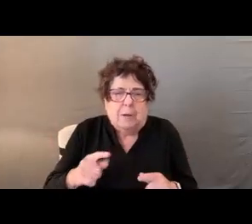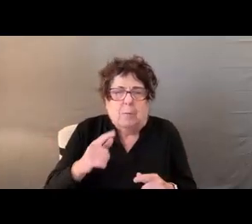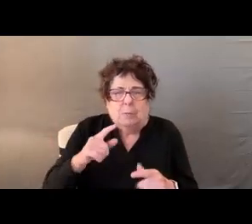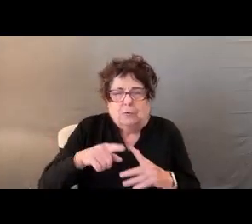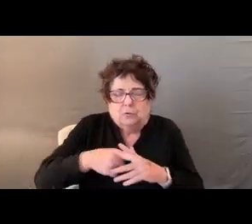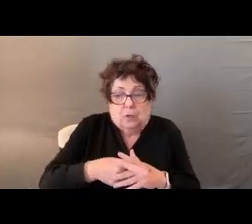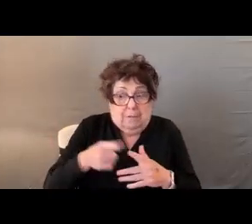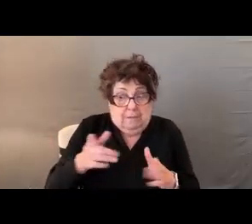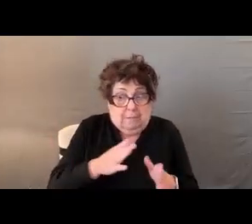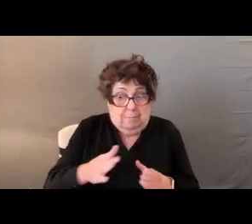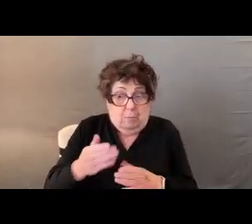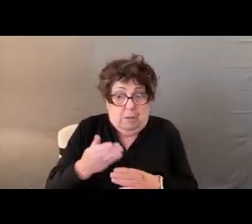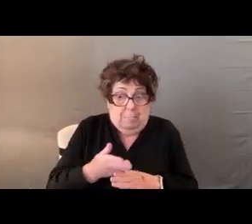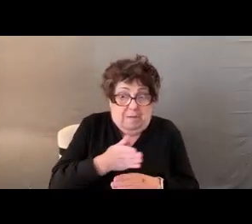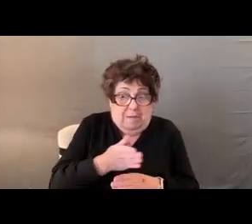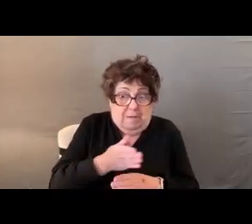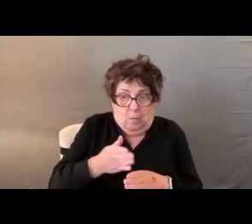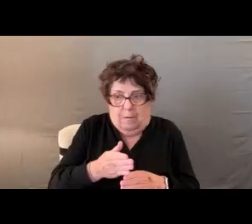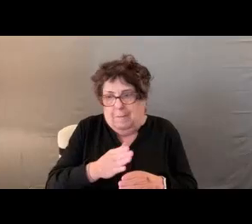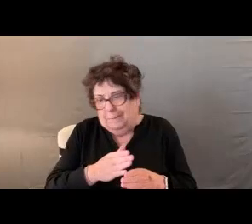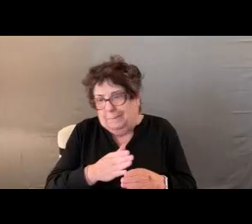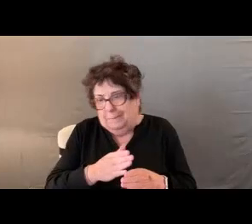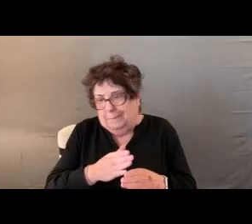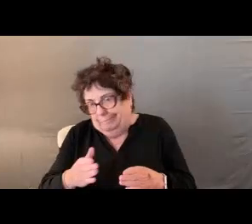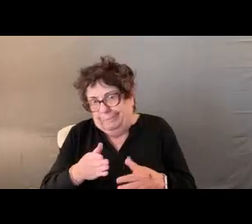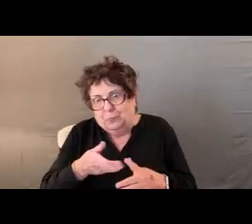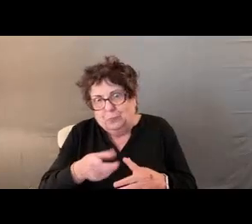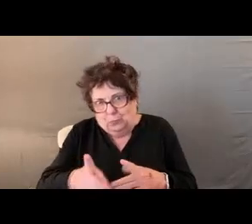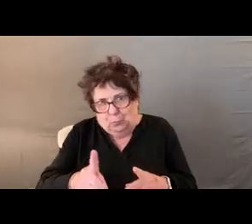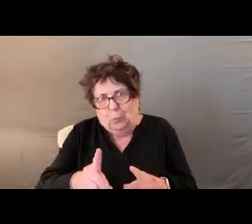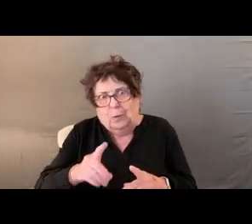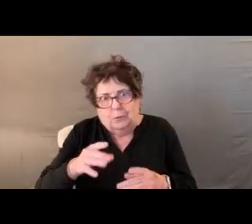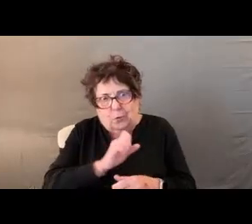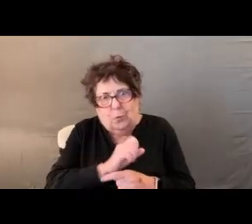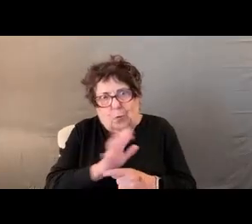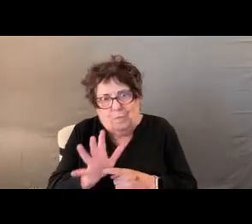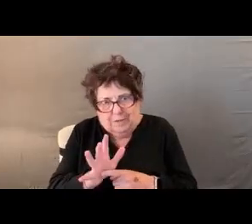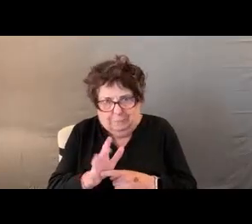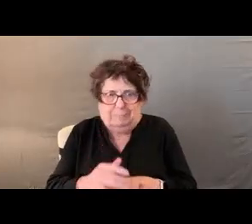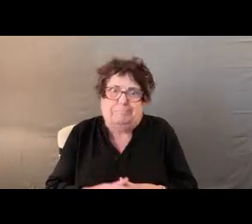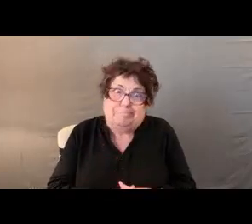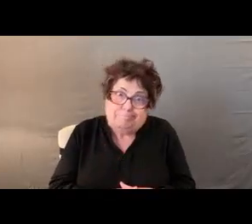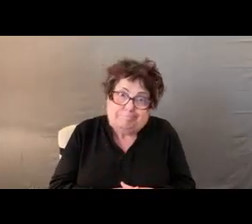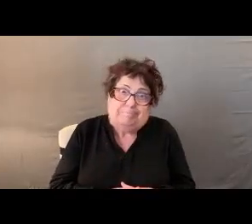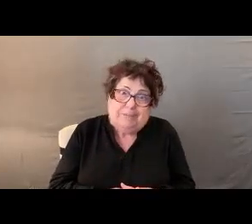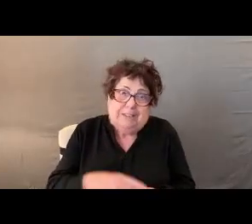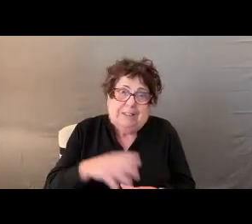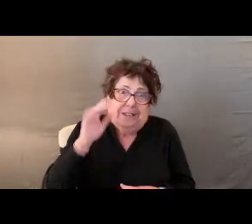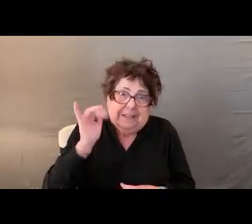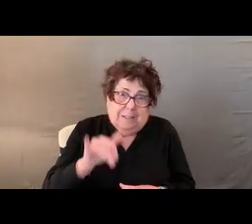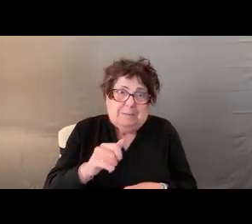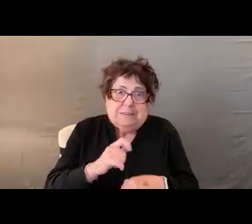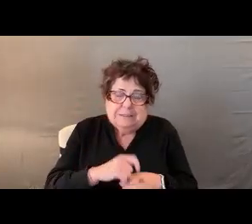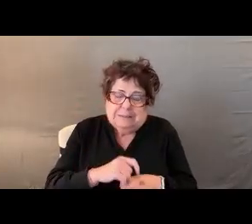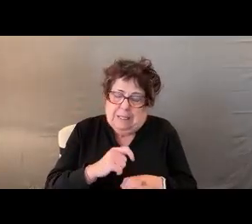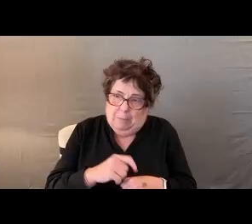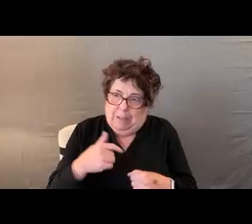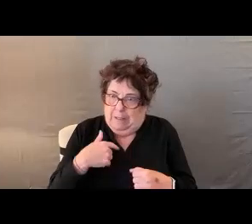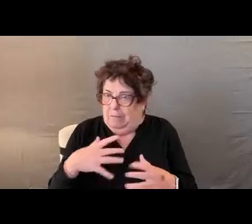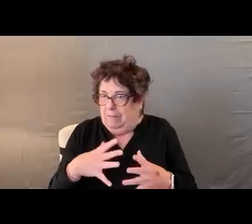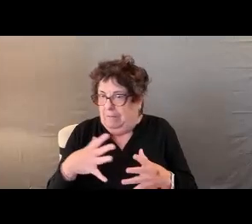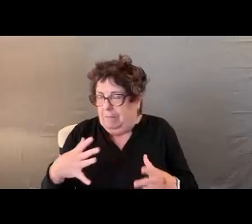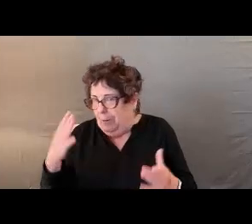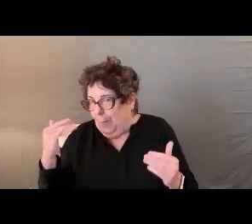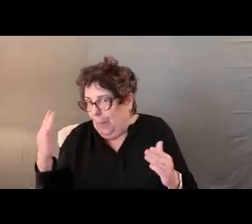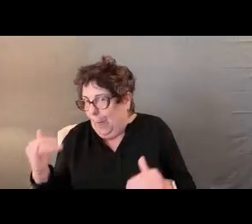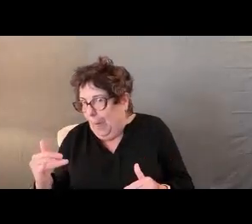COVID. So that was certainly a period during which there were a lot of hopes and dreams for